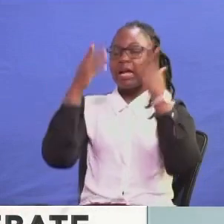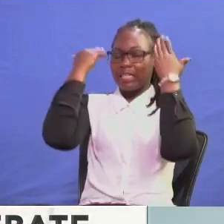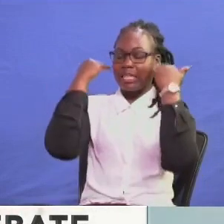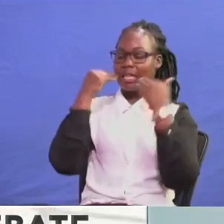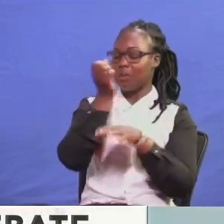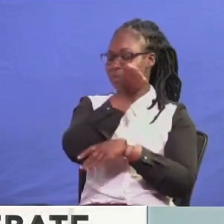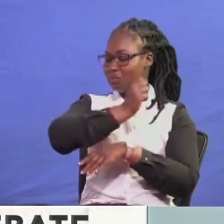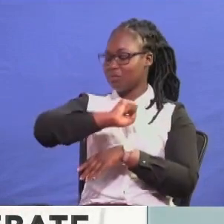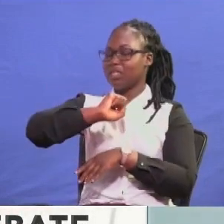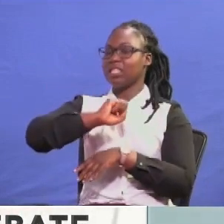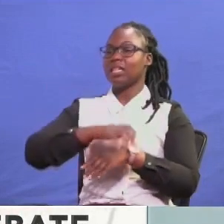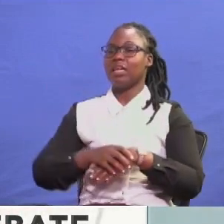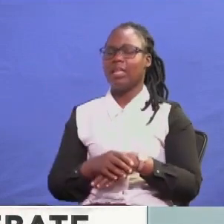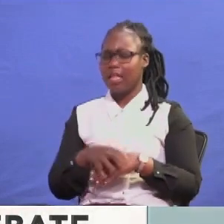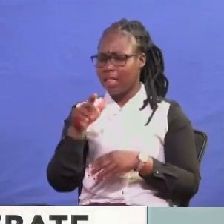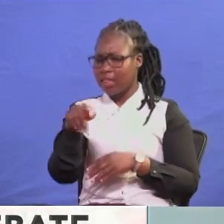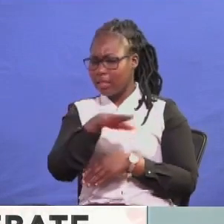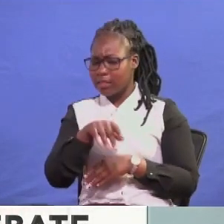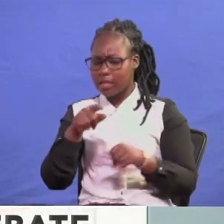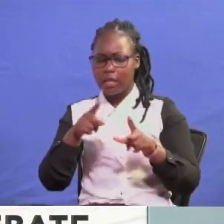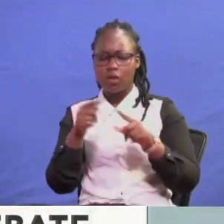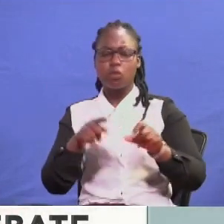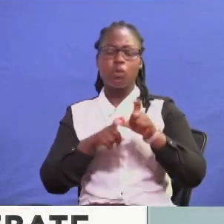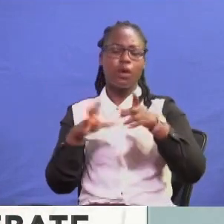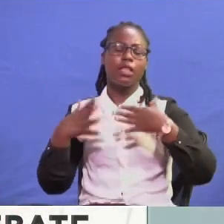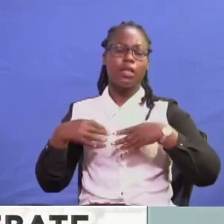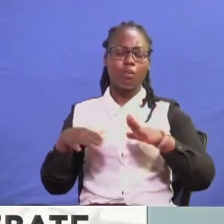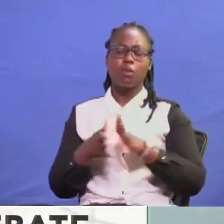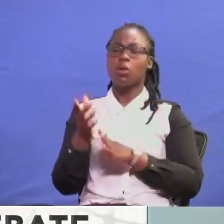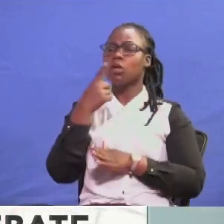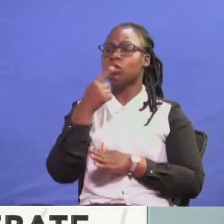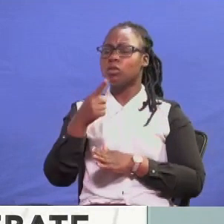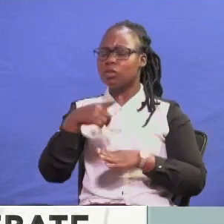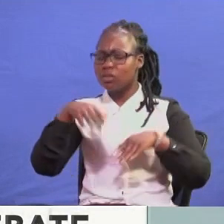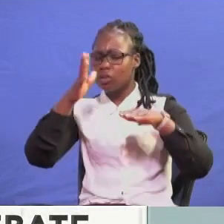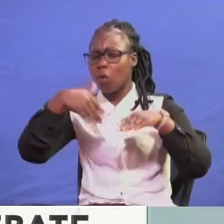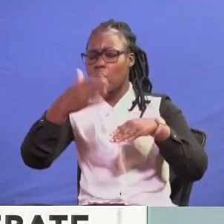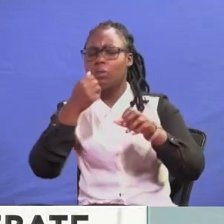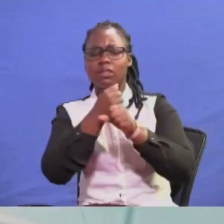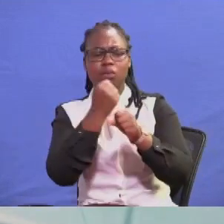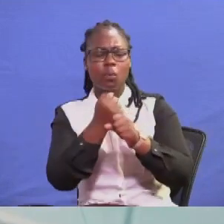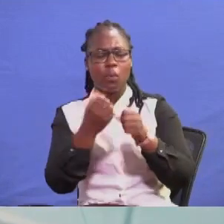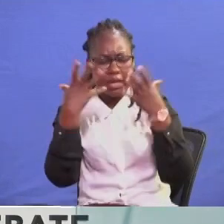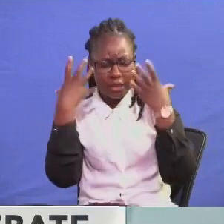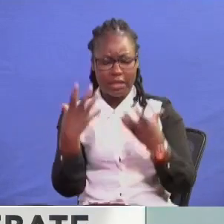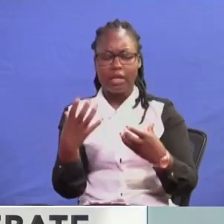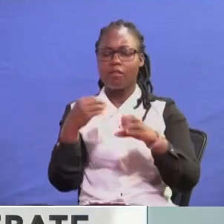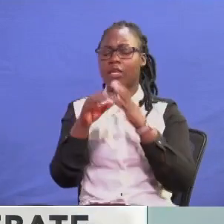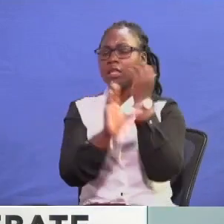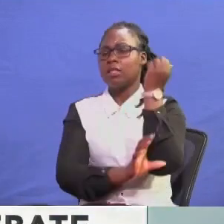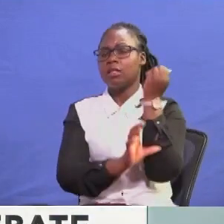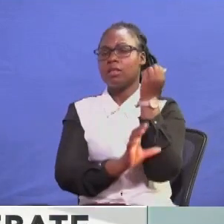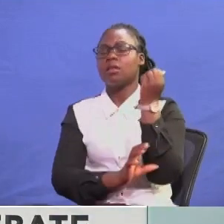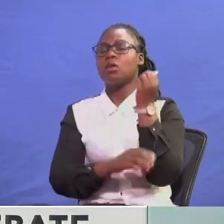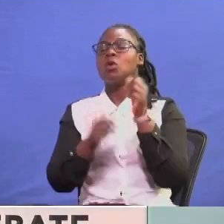him that space to reward his people. So he has been working hard behind the curtains to make sure that